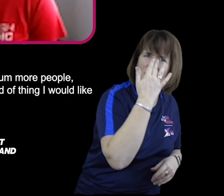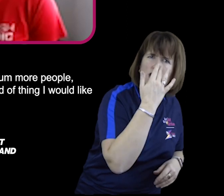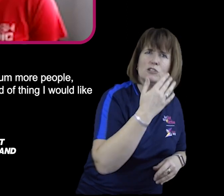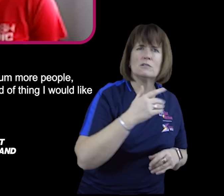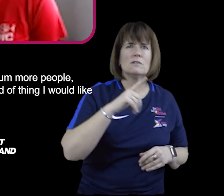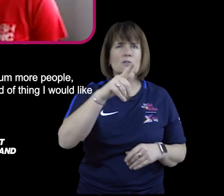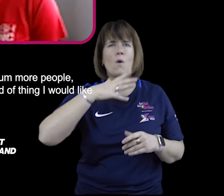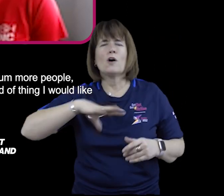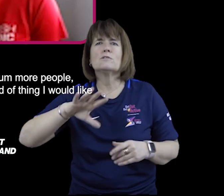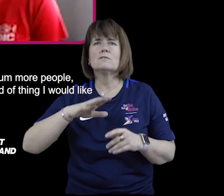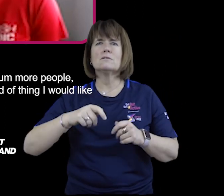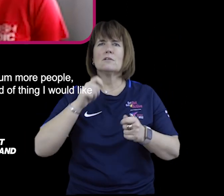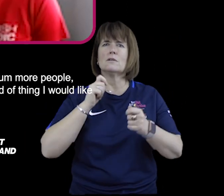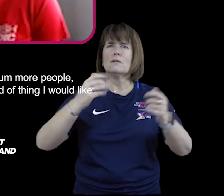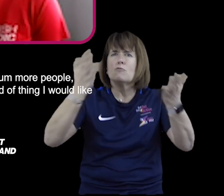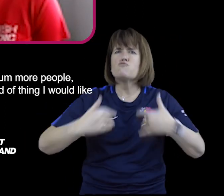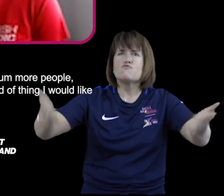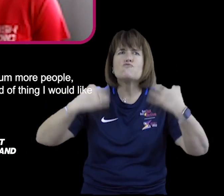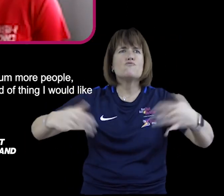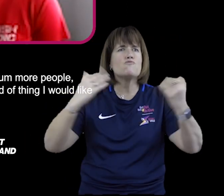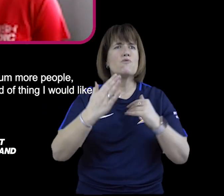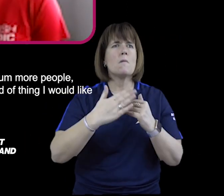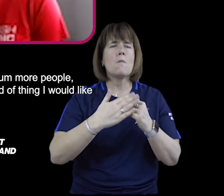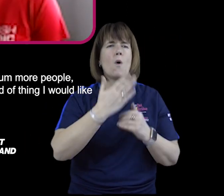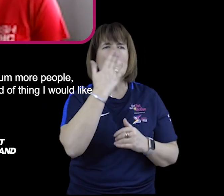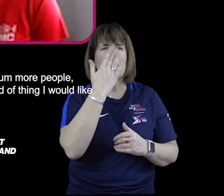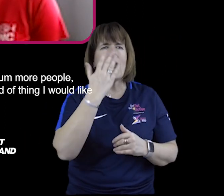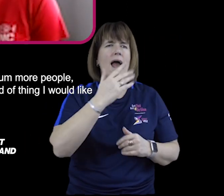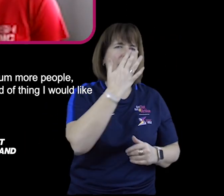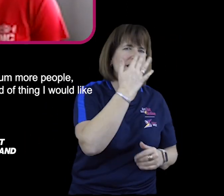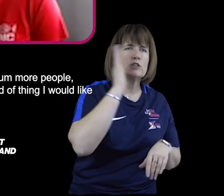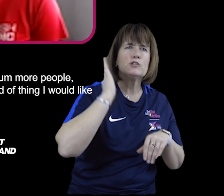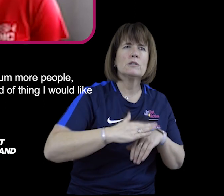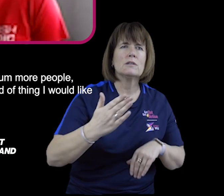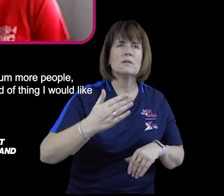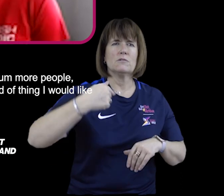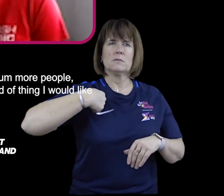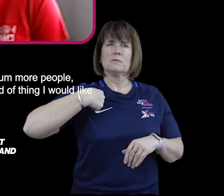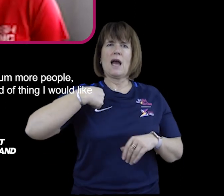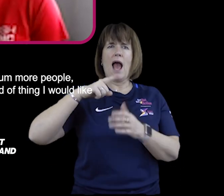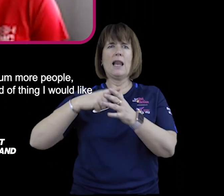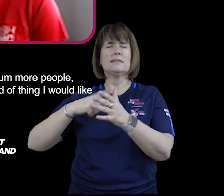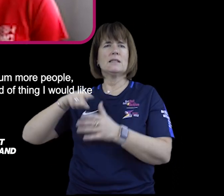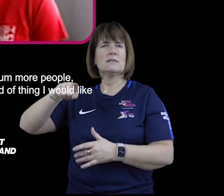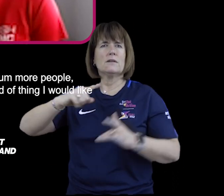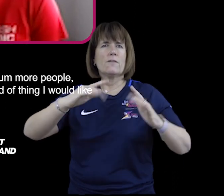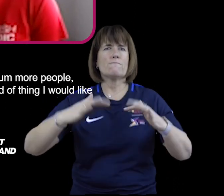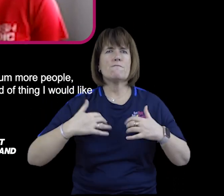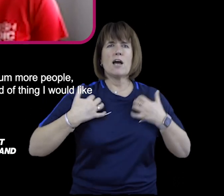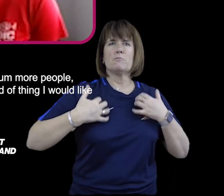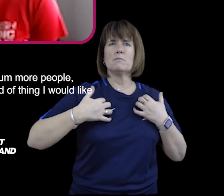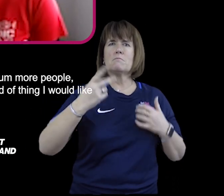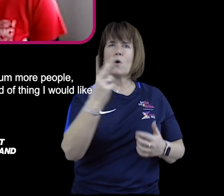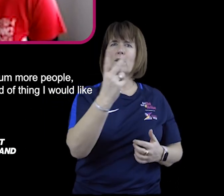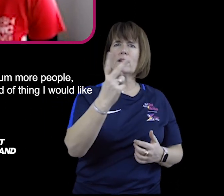doubt you want to kind of drum more people, age, whatever. But I mean, for me, Allyson, already just the kind